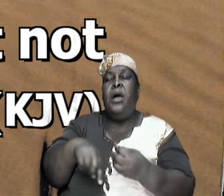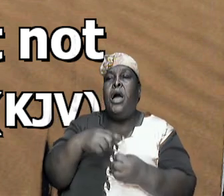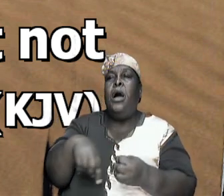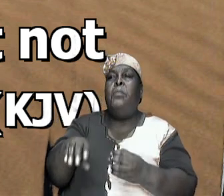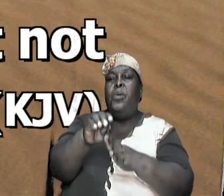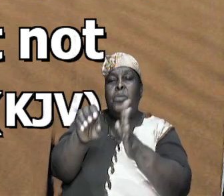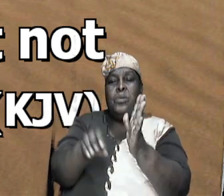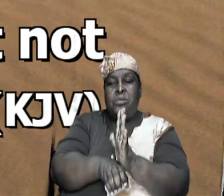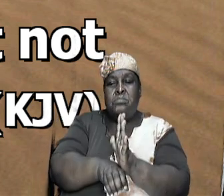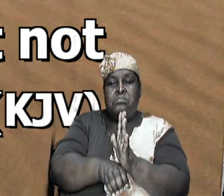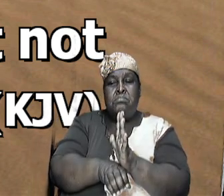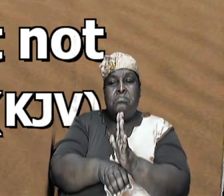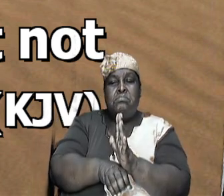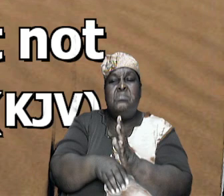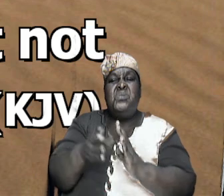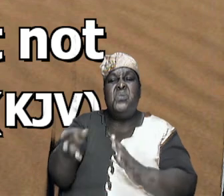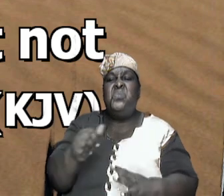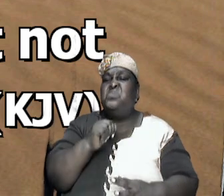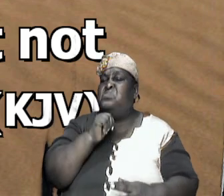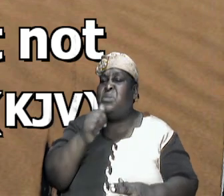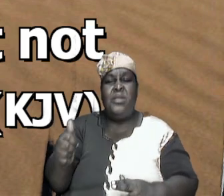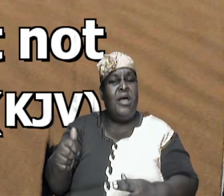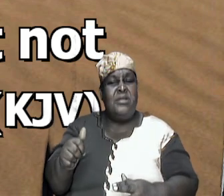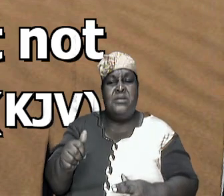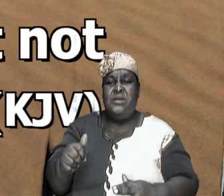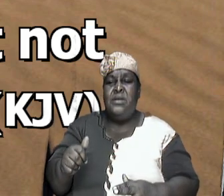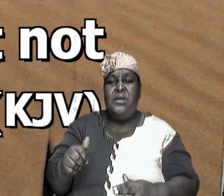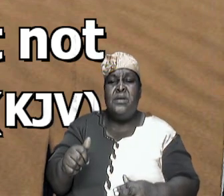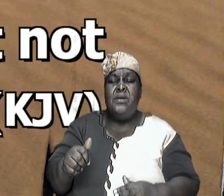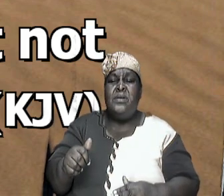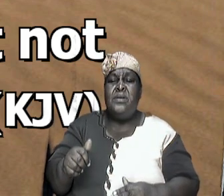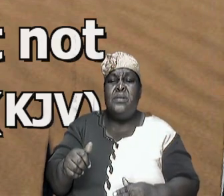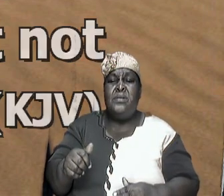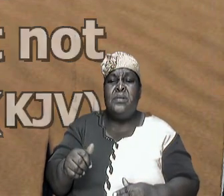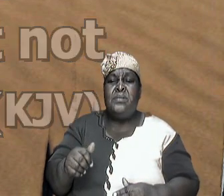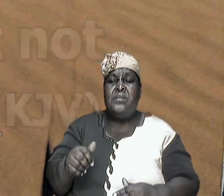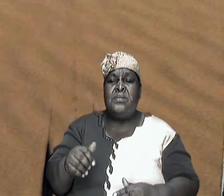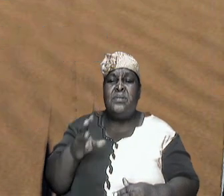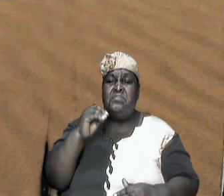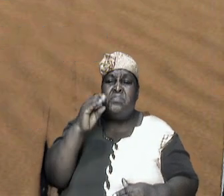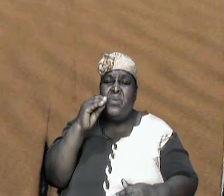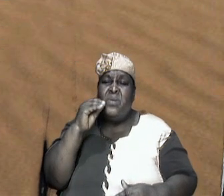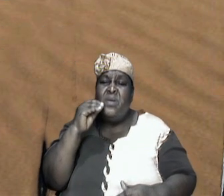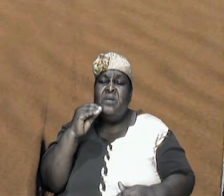Thou shalt not steal. Thou shalt not bear false witness.